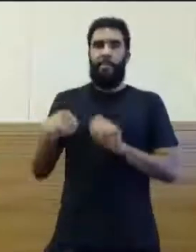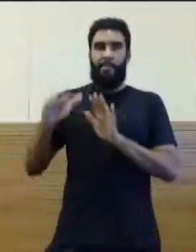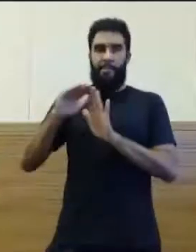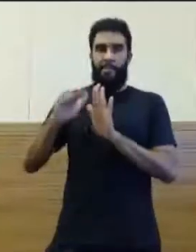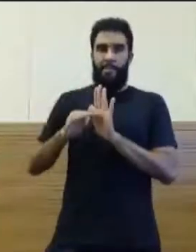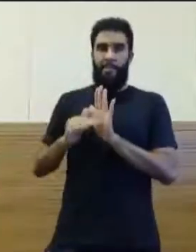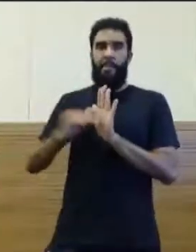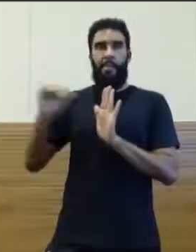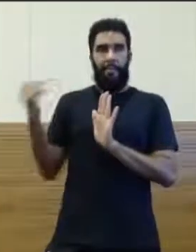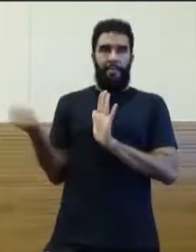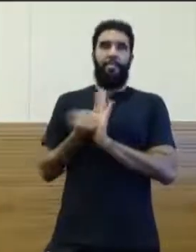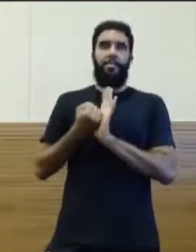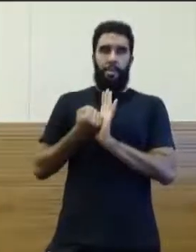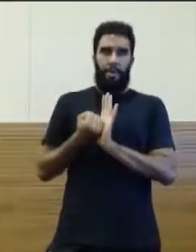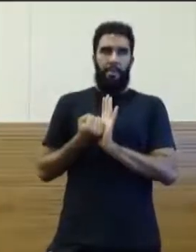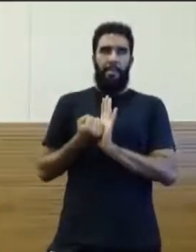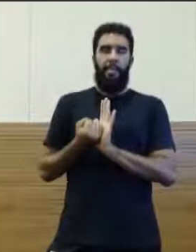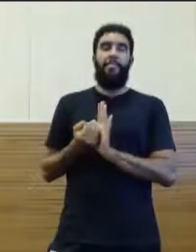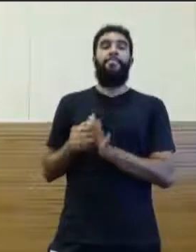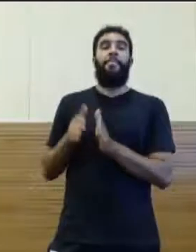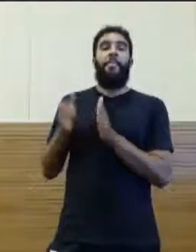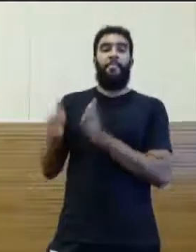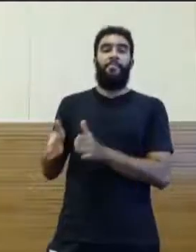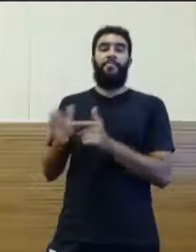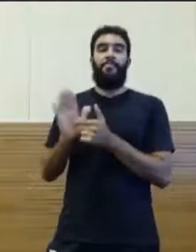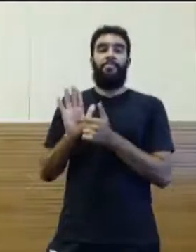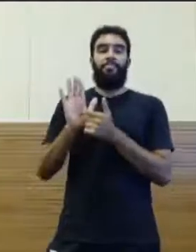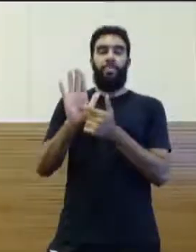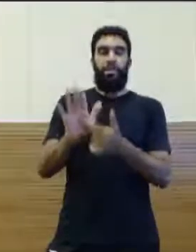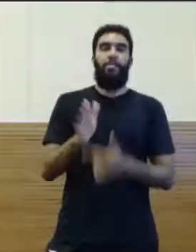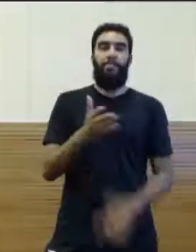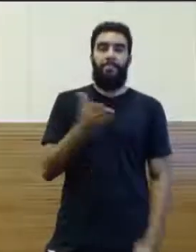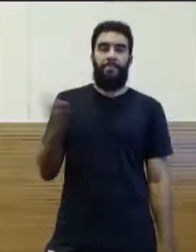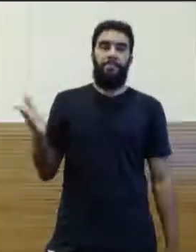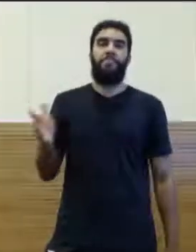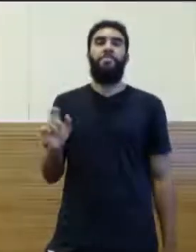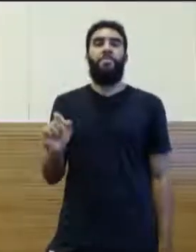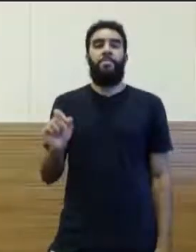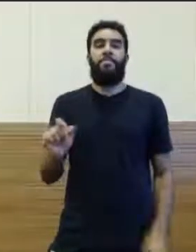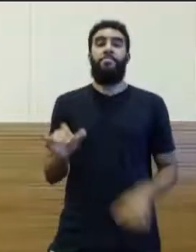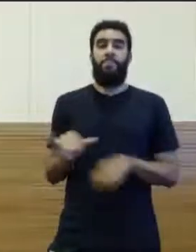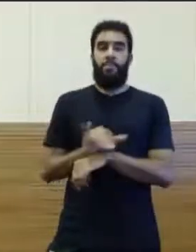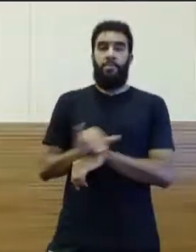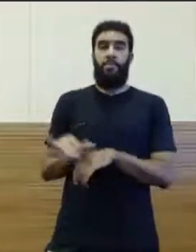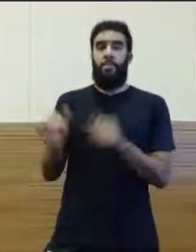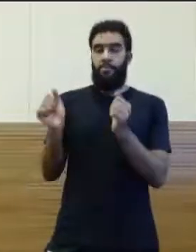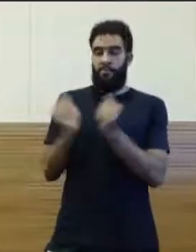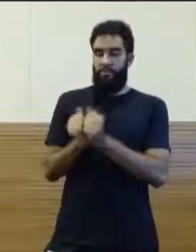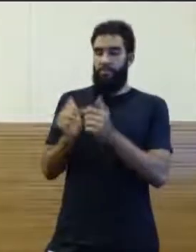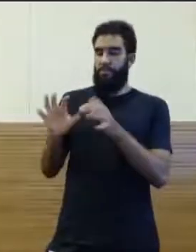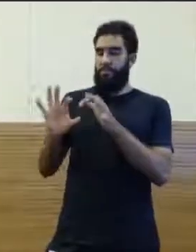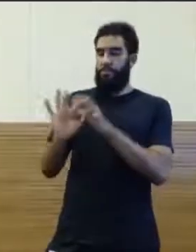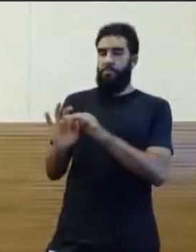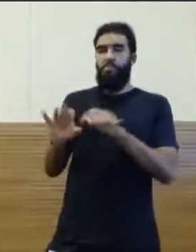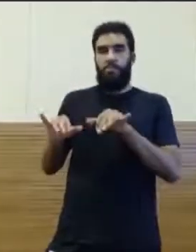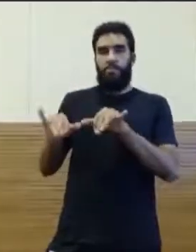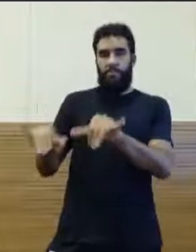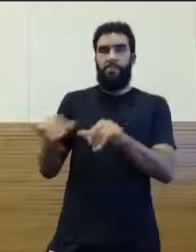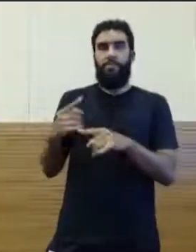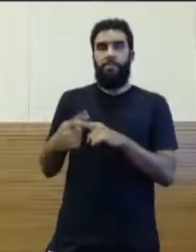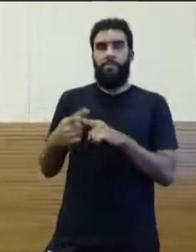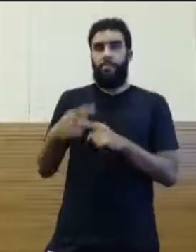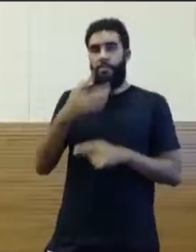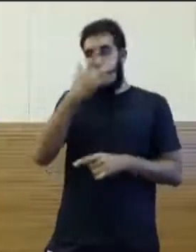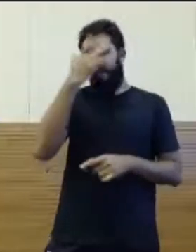communication channels. And here I would like to show when we did the strategies with the